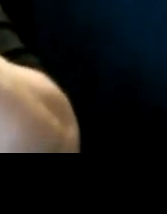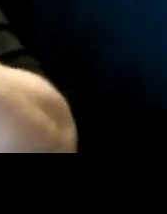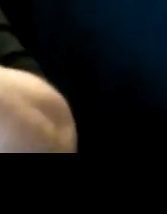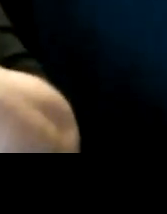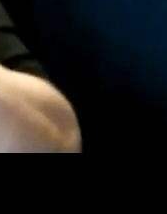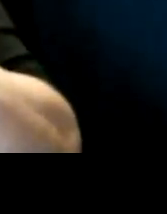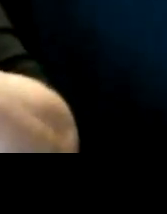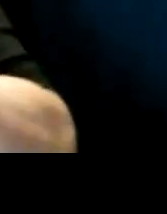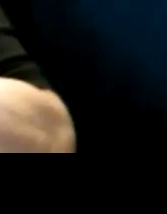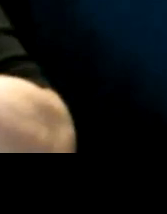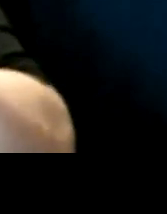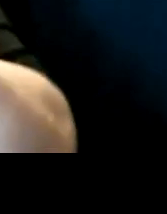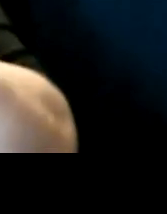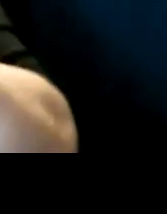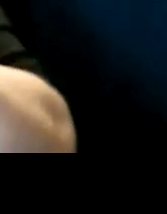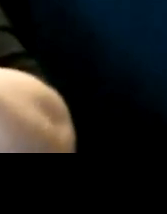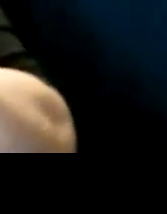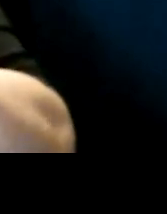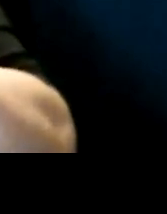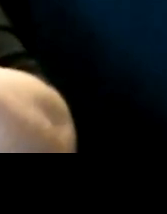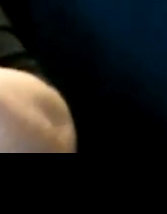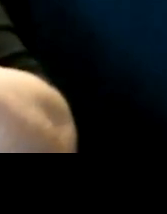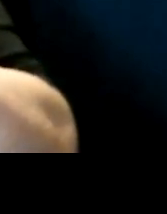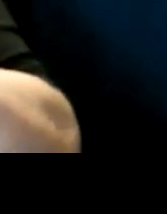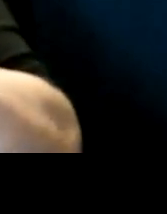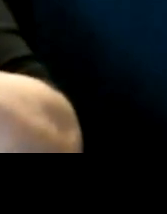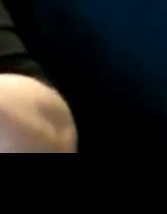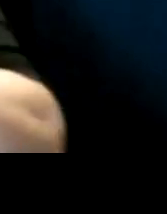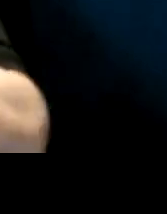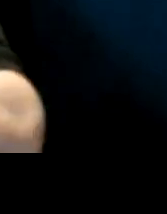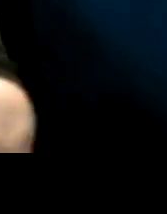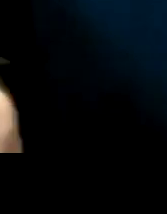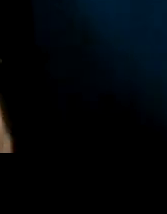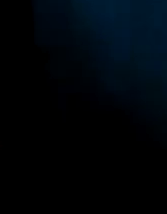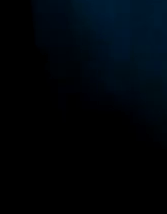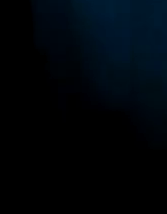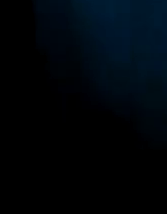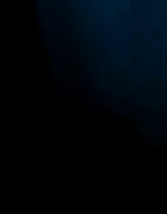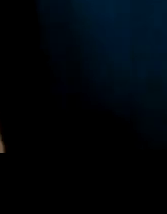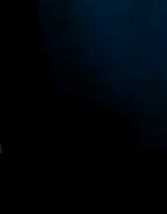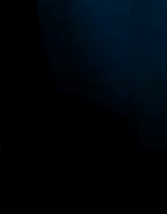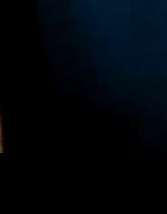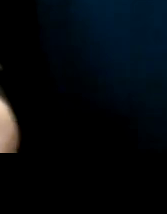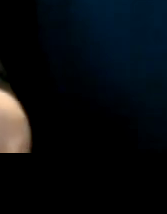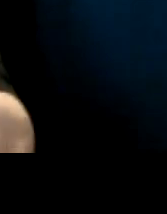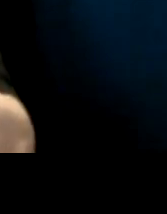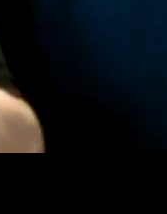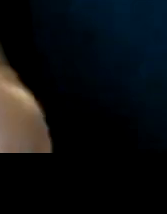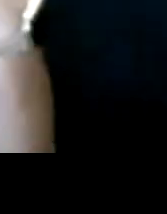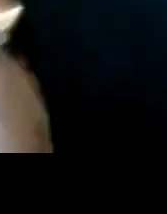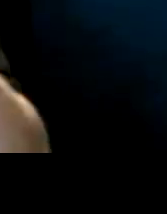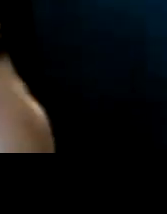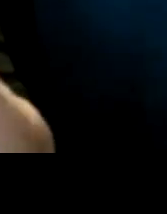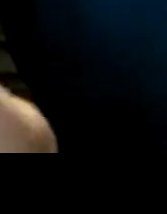it. It has using coercion and threats, intimidation, emotional abuse,